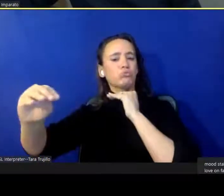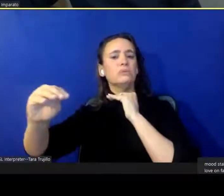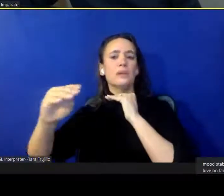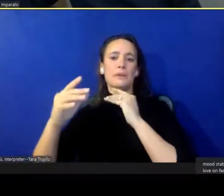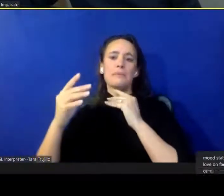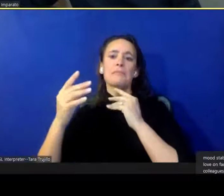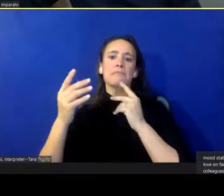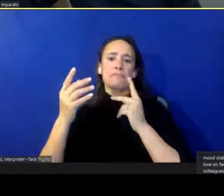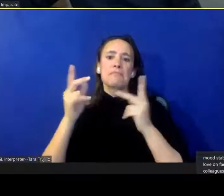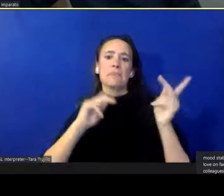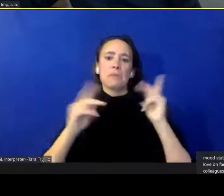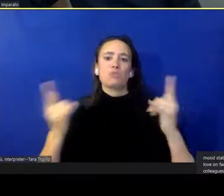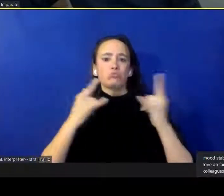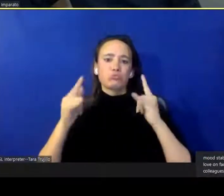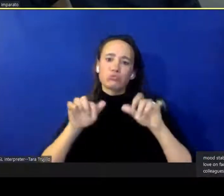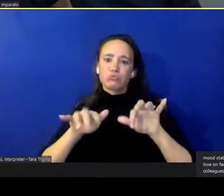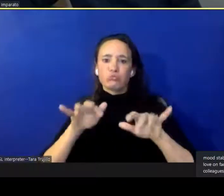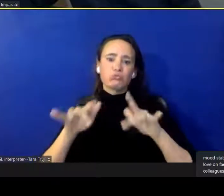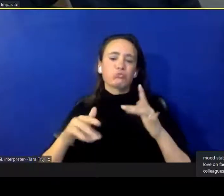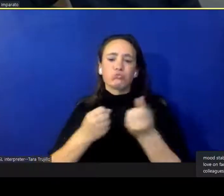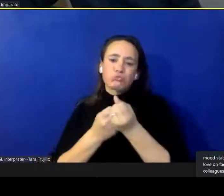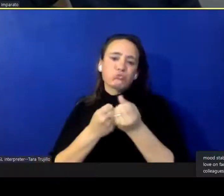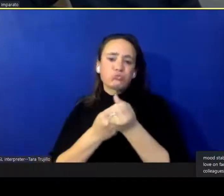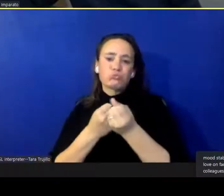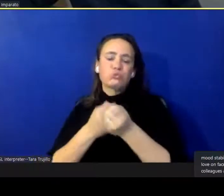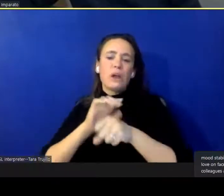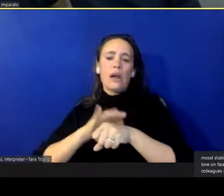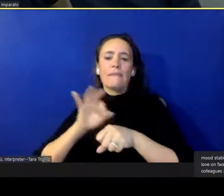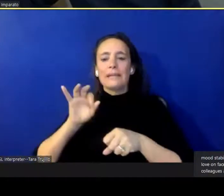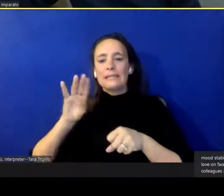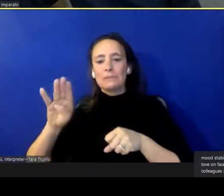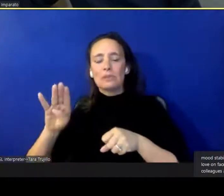professional colleagues and personal colleagues and friends.